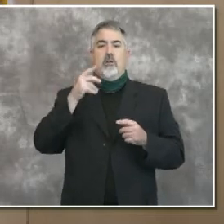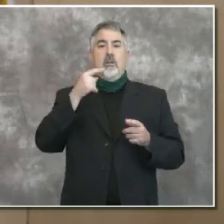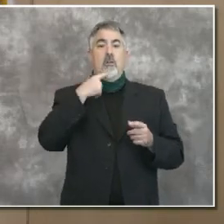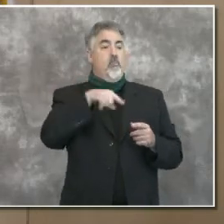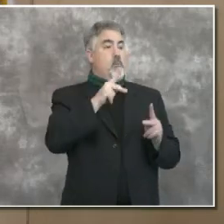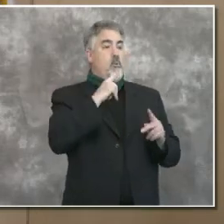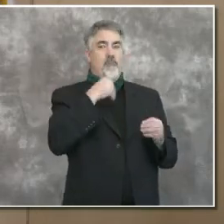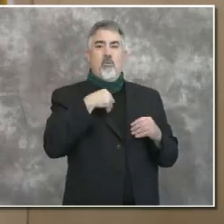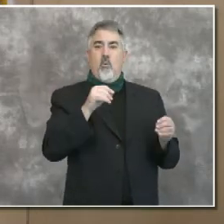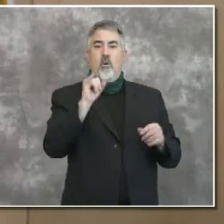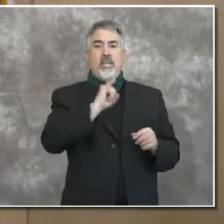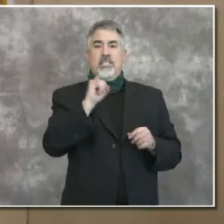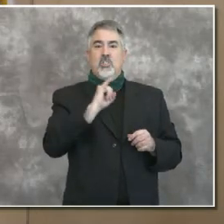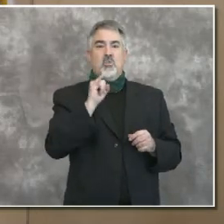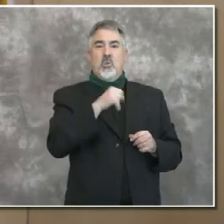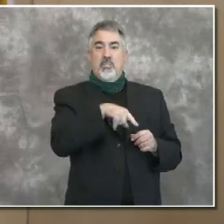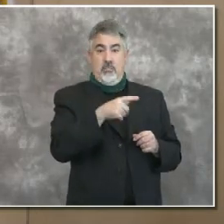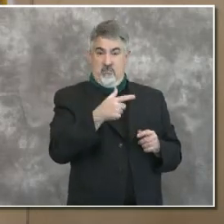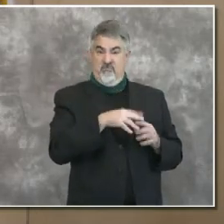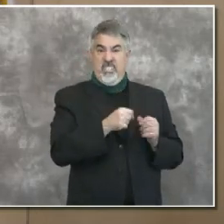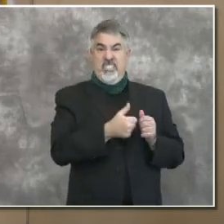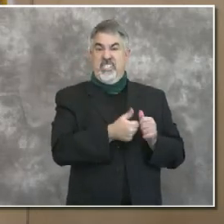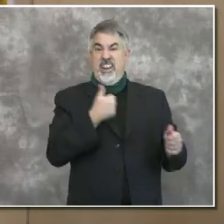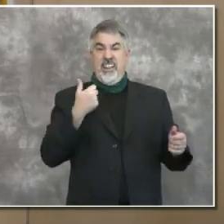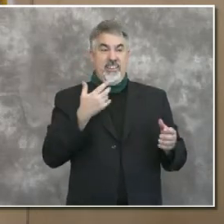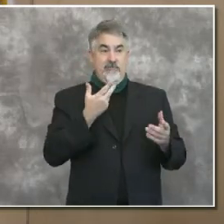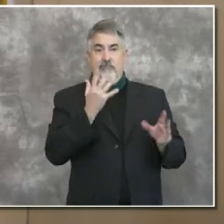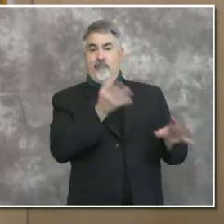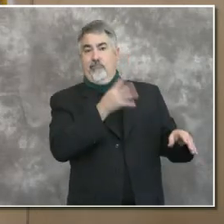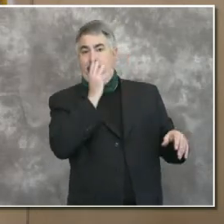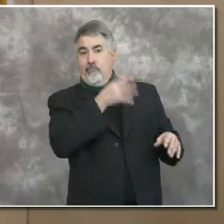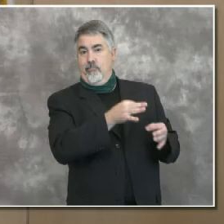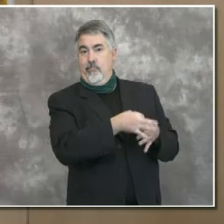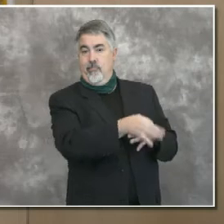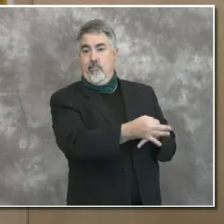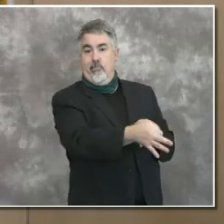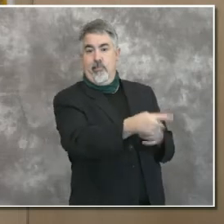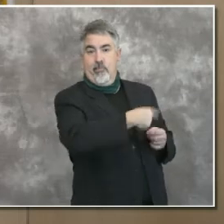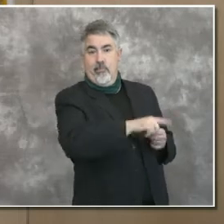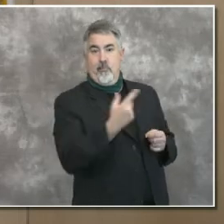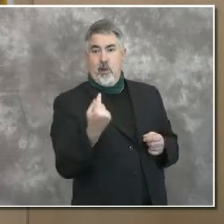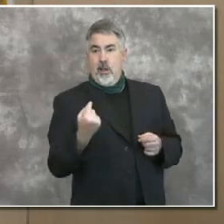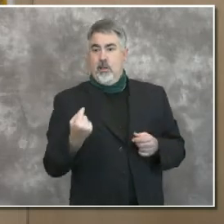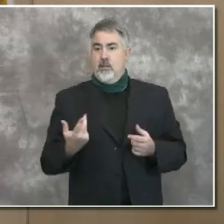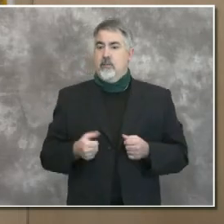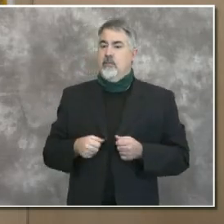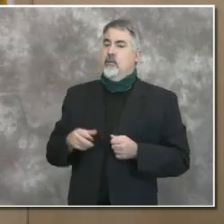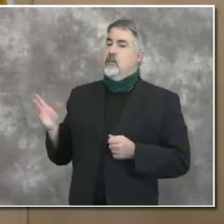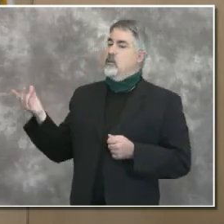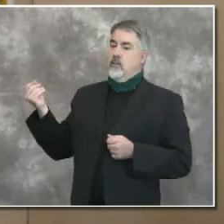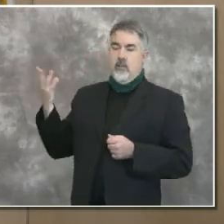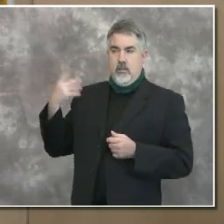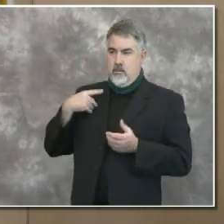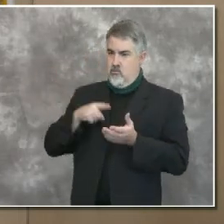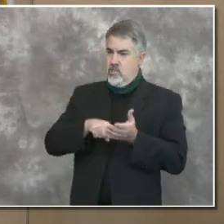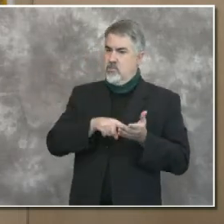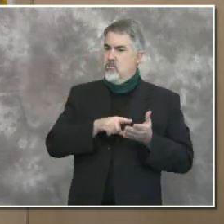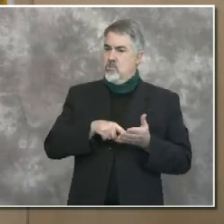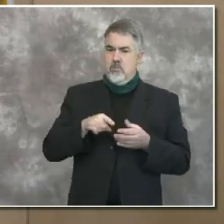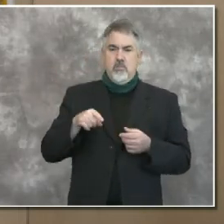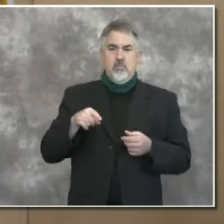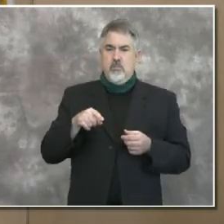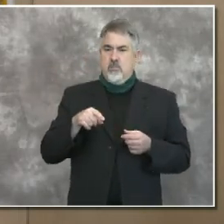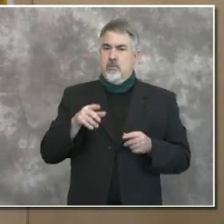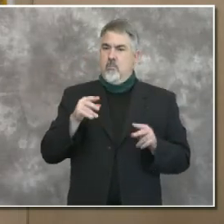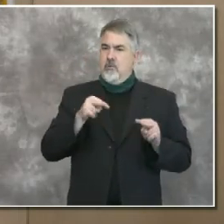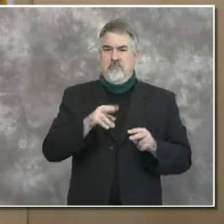really probably would take some additional research and investigation. It's something we can look at, but nothing